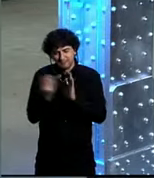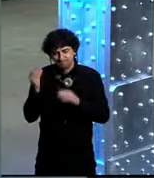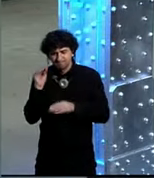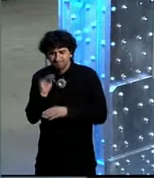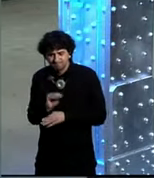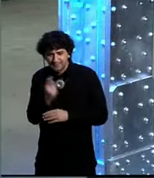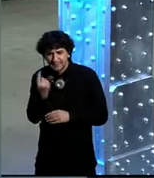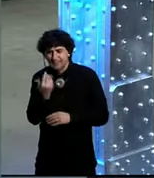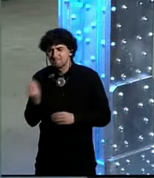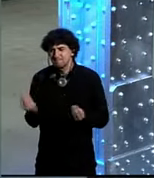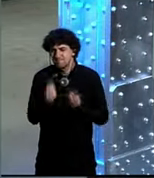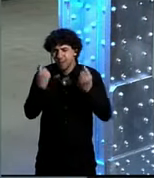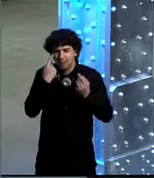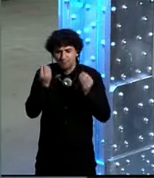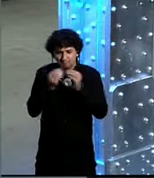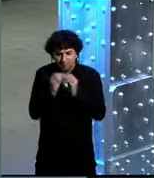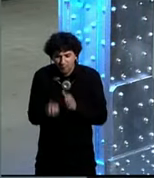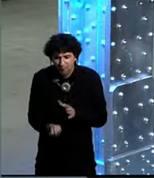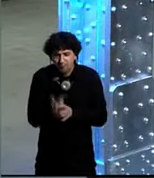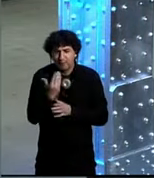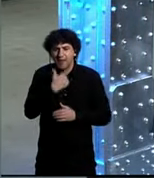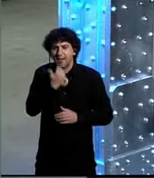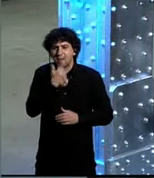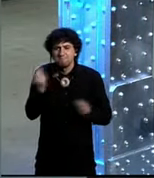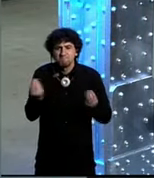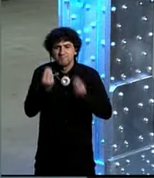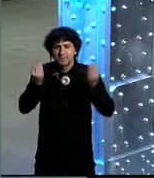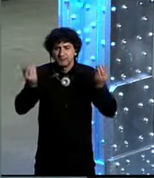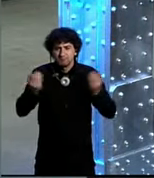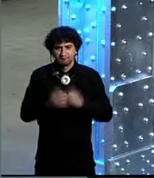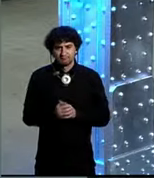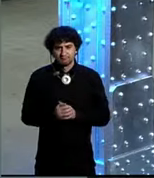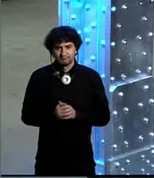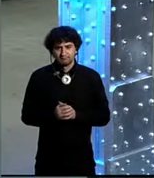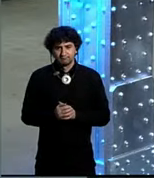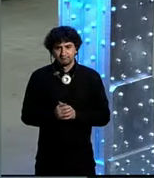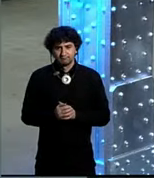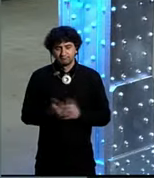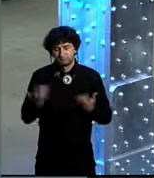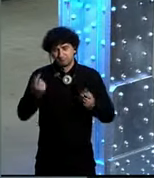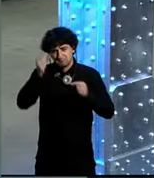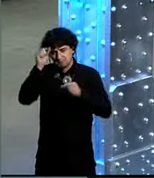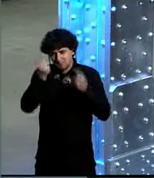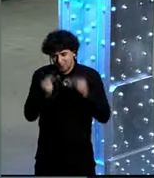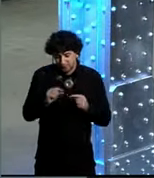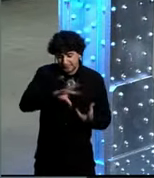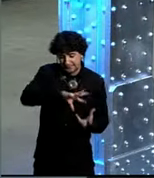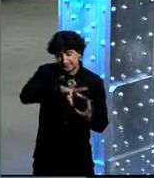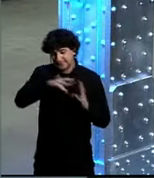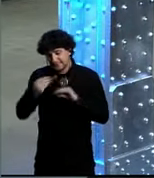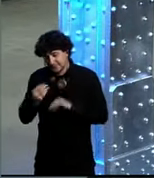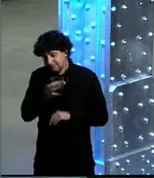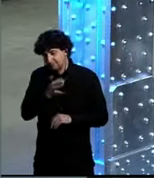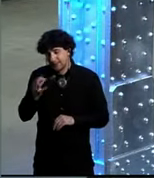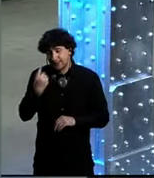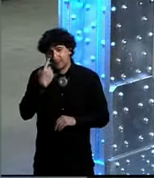we produce something and still have a good sized budget for it. We also wanted to try to build a